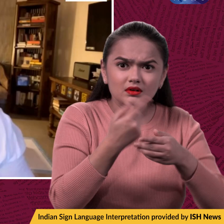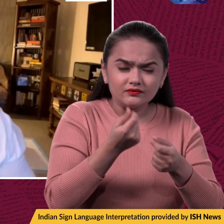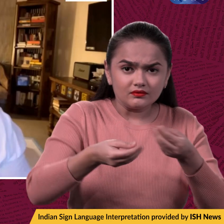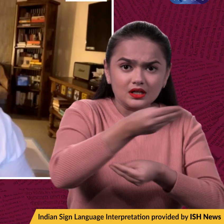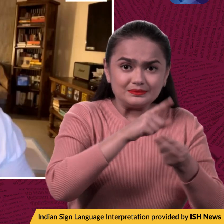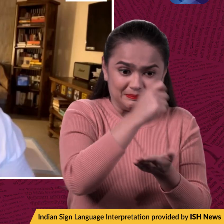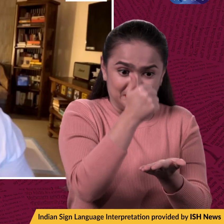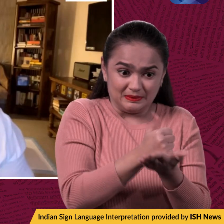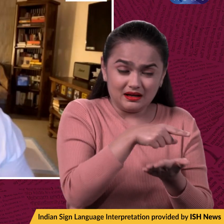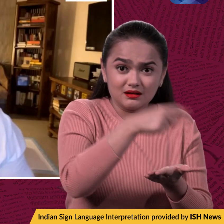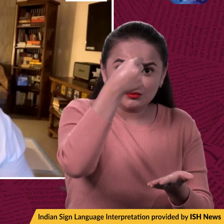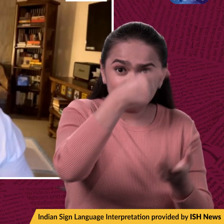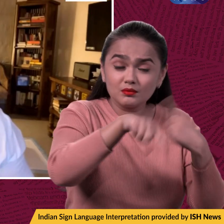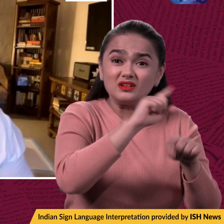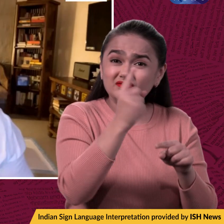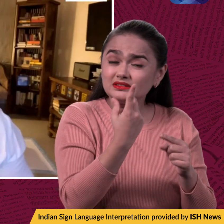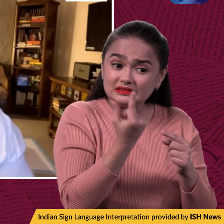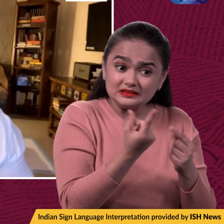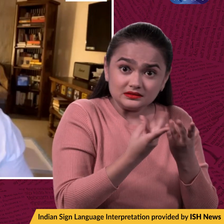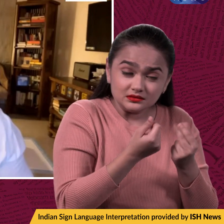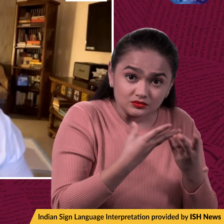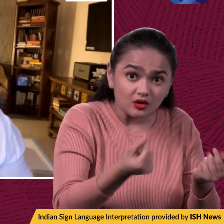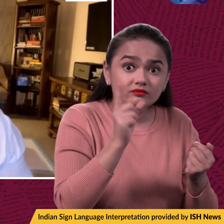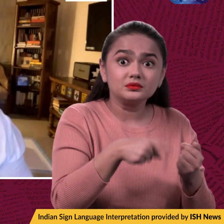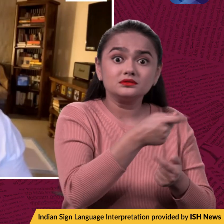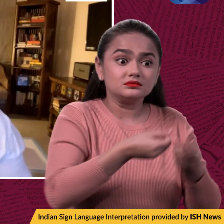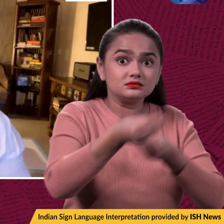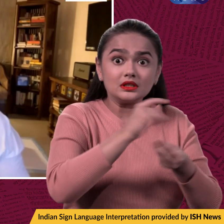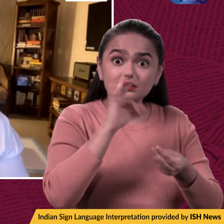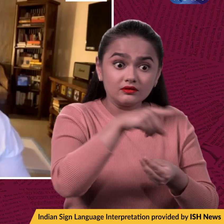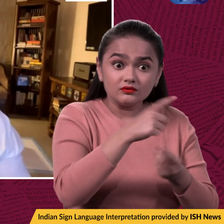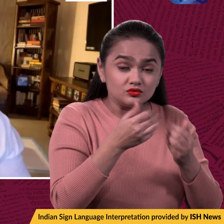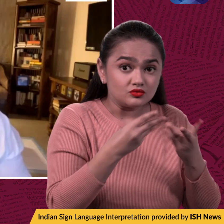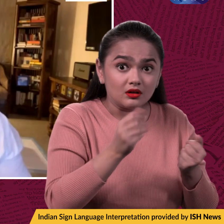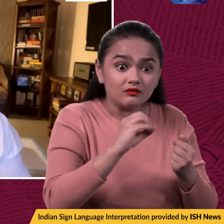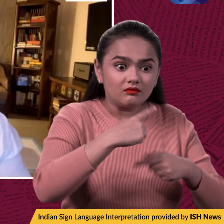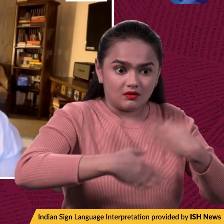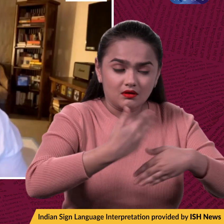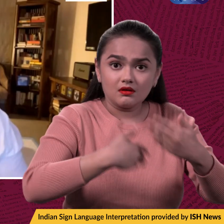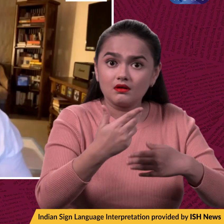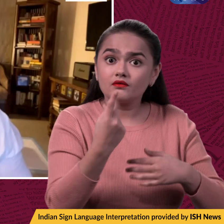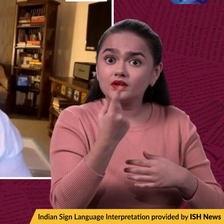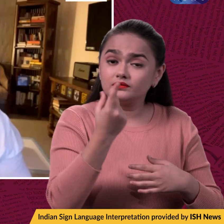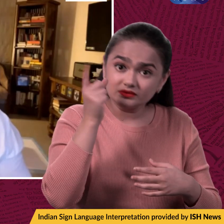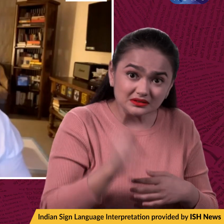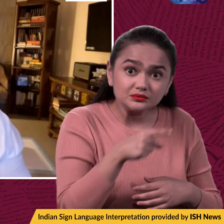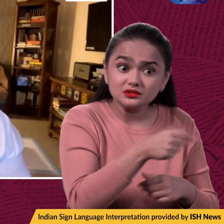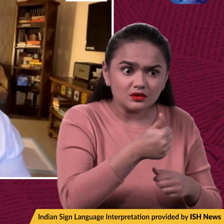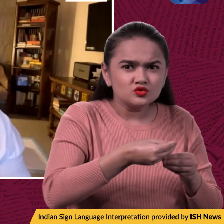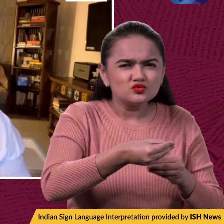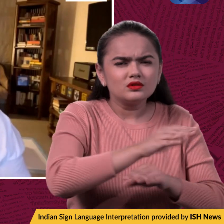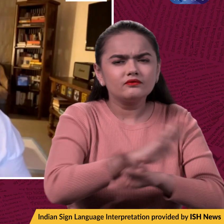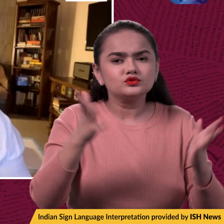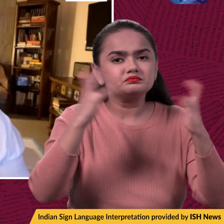disarray. The bank run problem must be resolved quickly to improve Afghanistan's limited production capacity and prevent the banking system